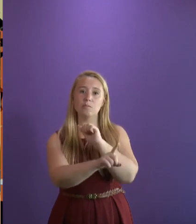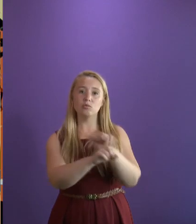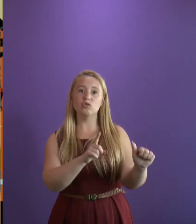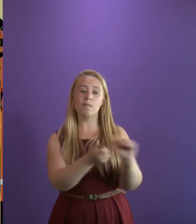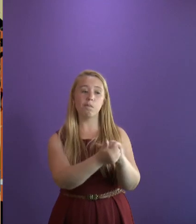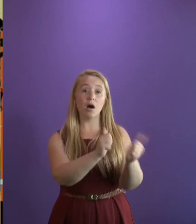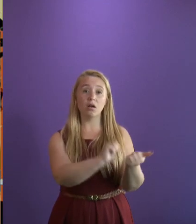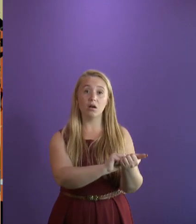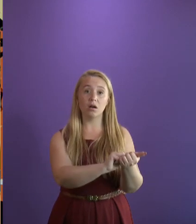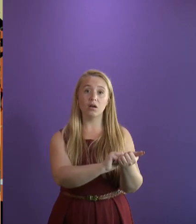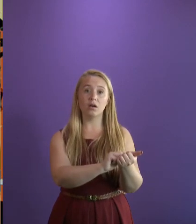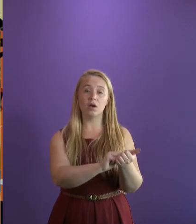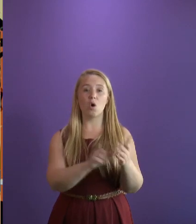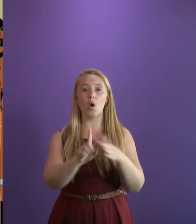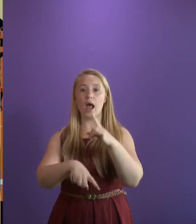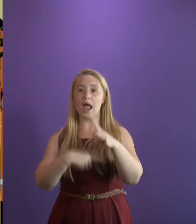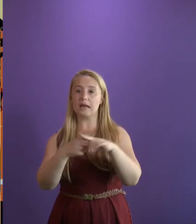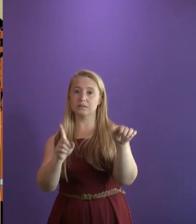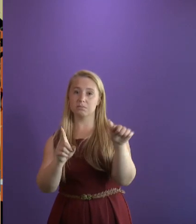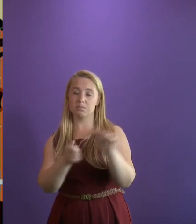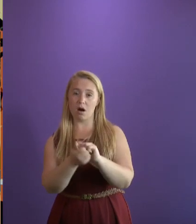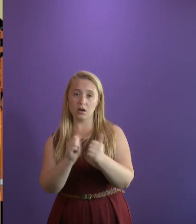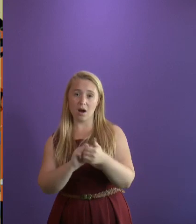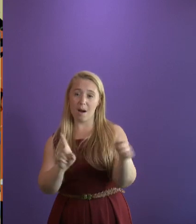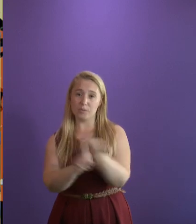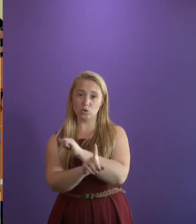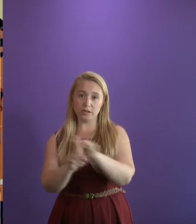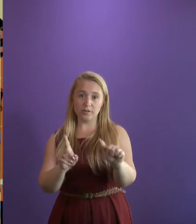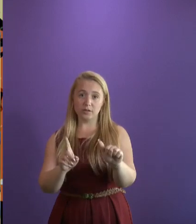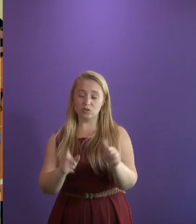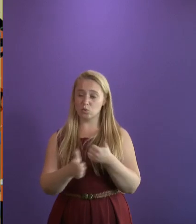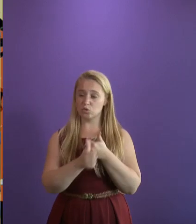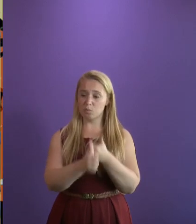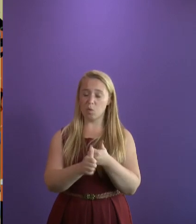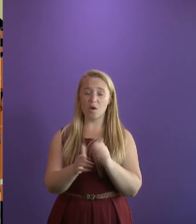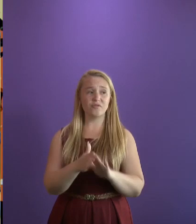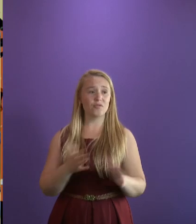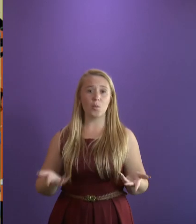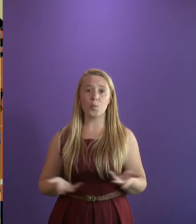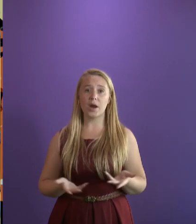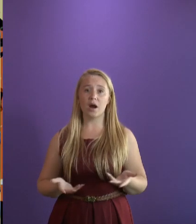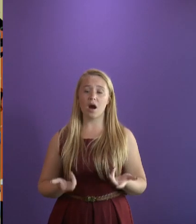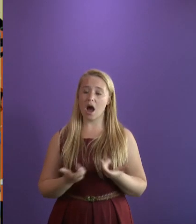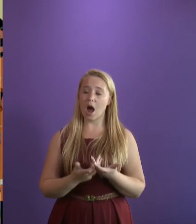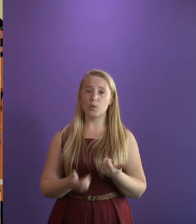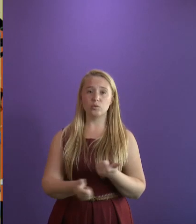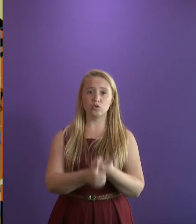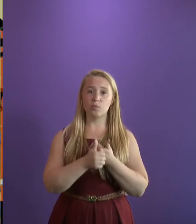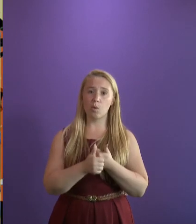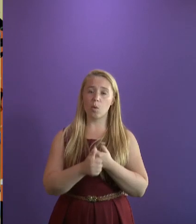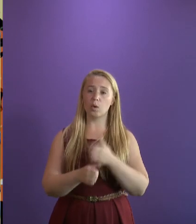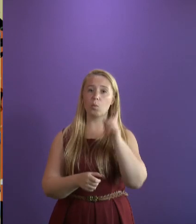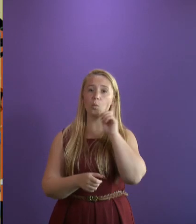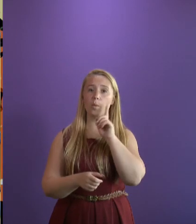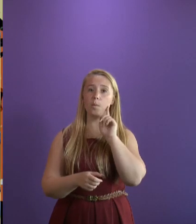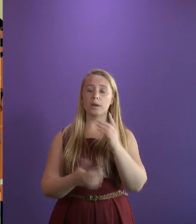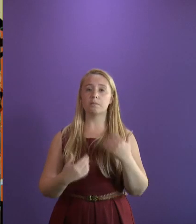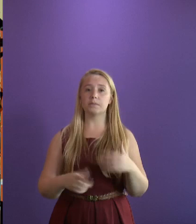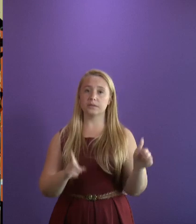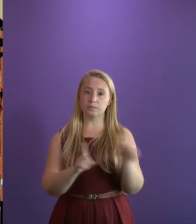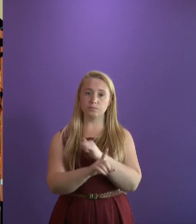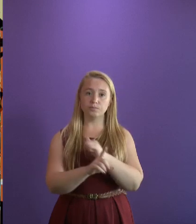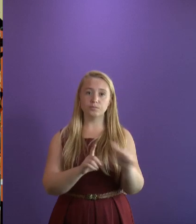partner. Is there support there, and where should it come from? So these are huge issues that I'm lumping